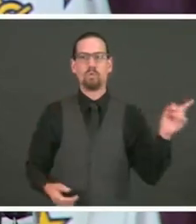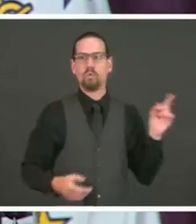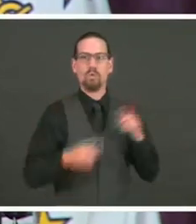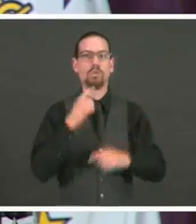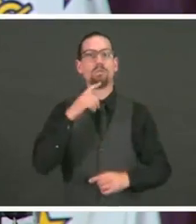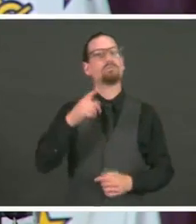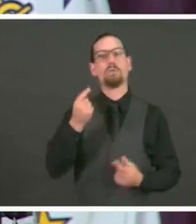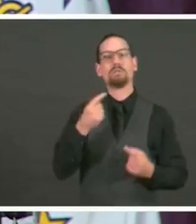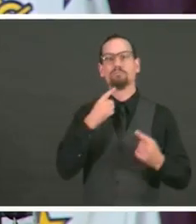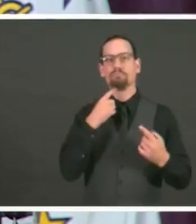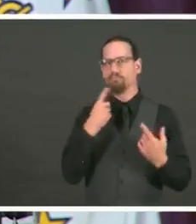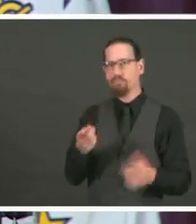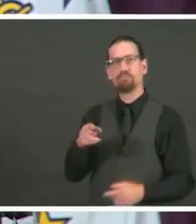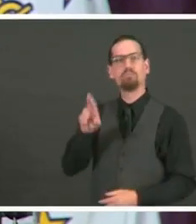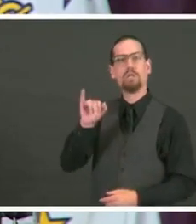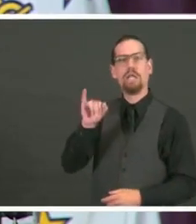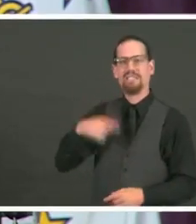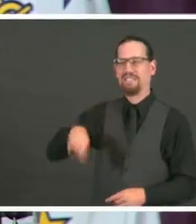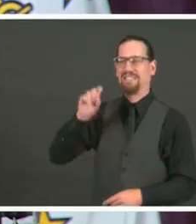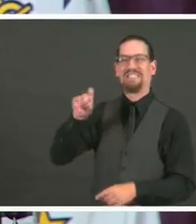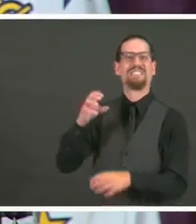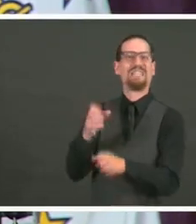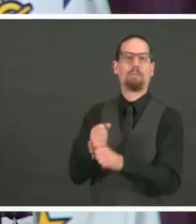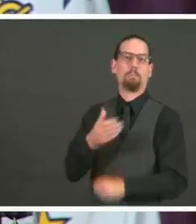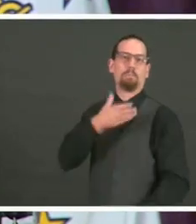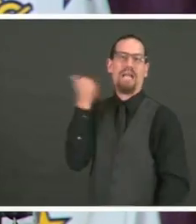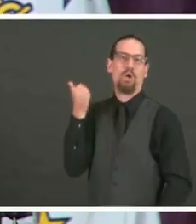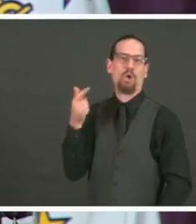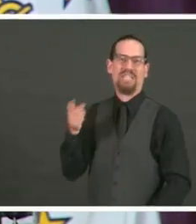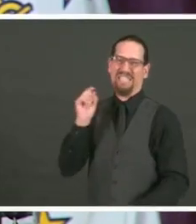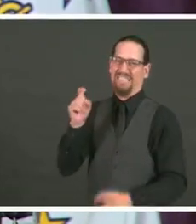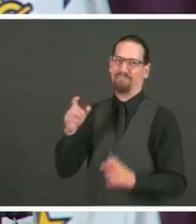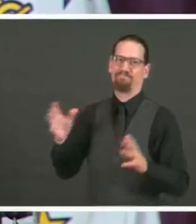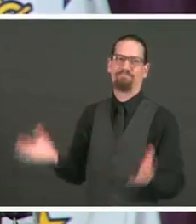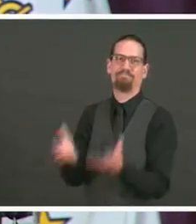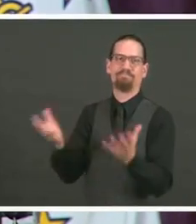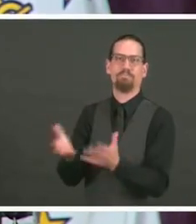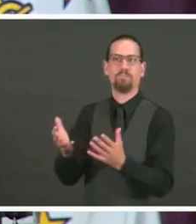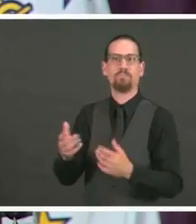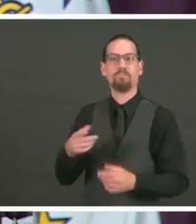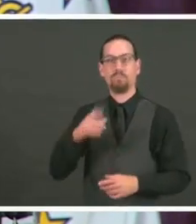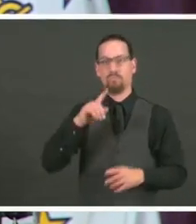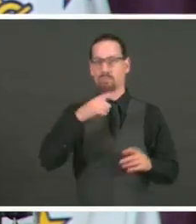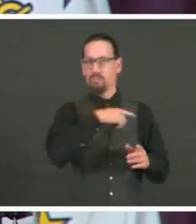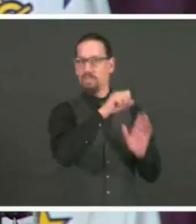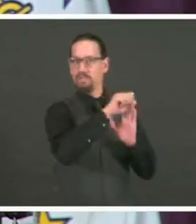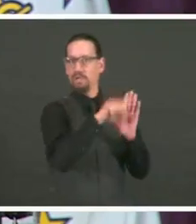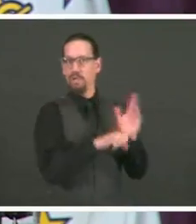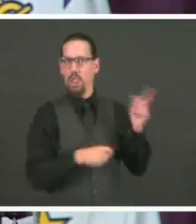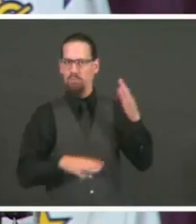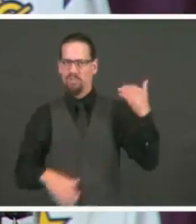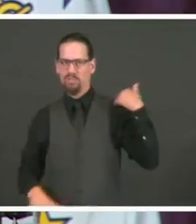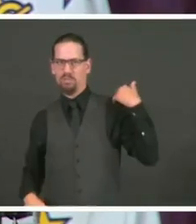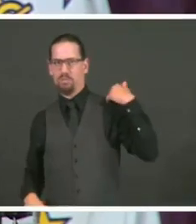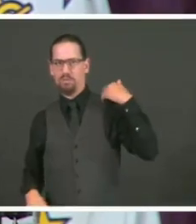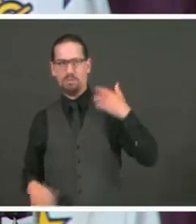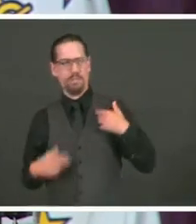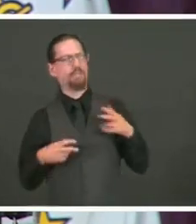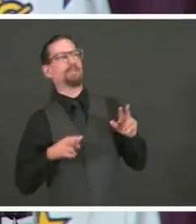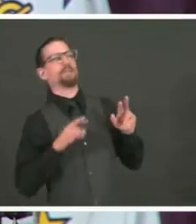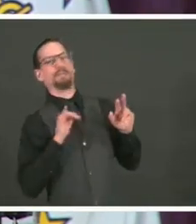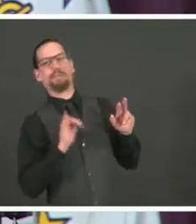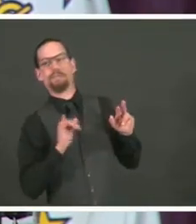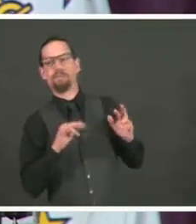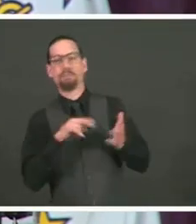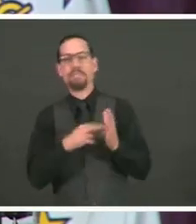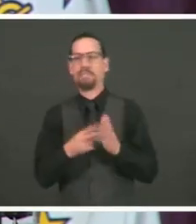Let me say a few things. I know there are some people who were planning to go away, you know, this weekend or next week. Hey,